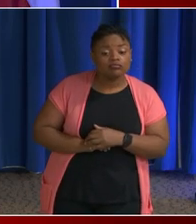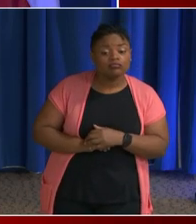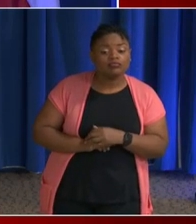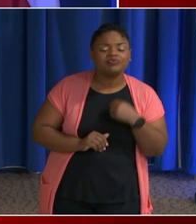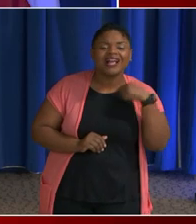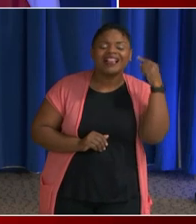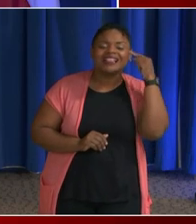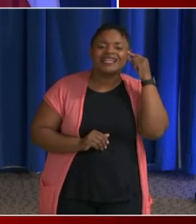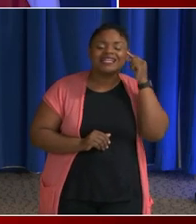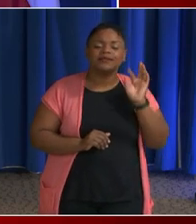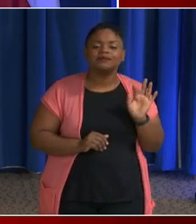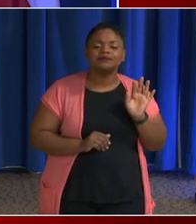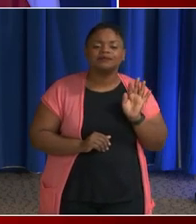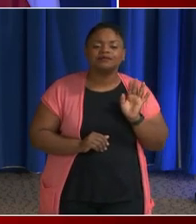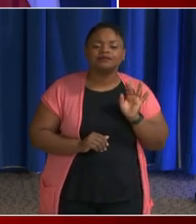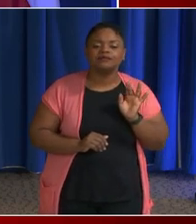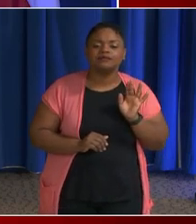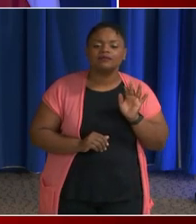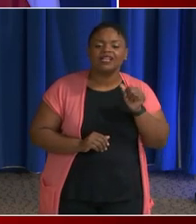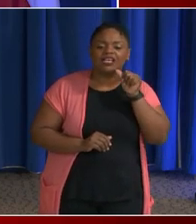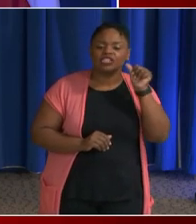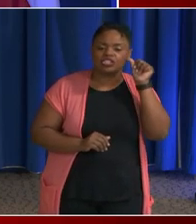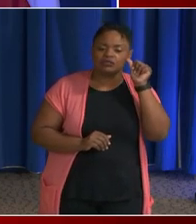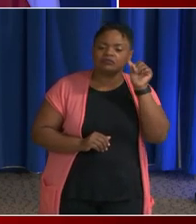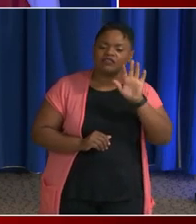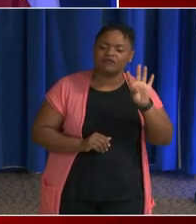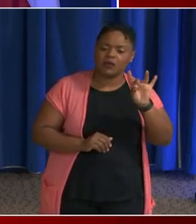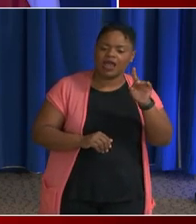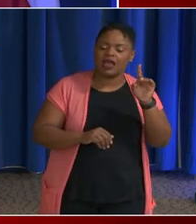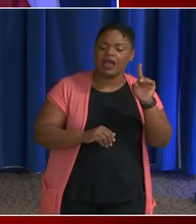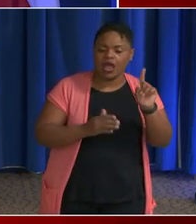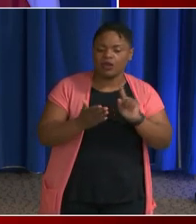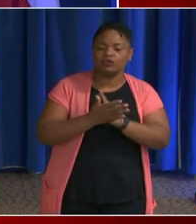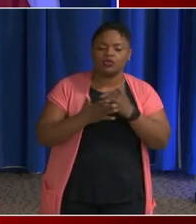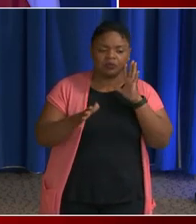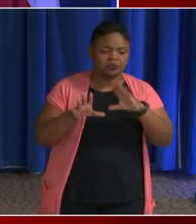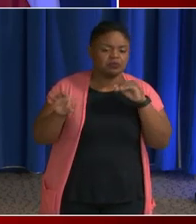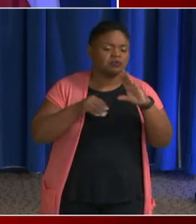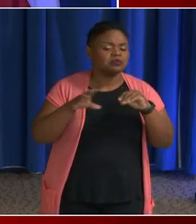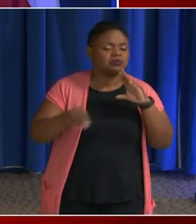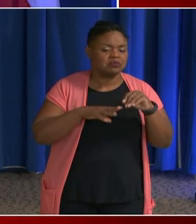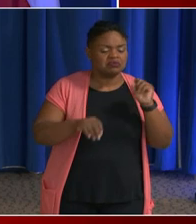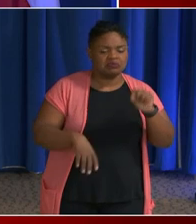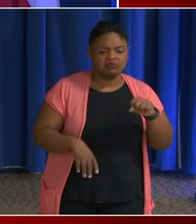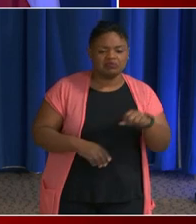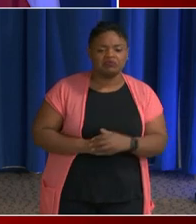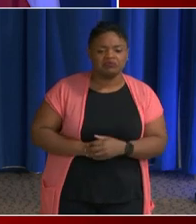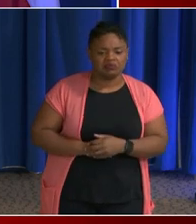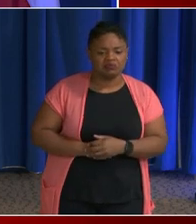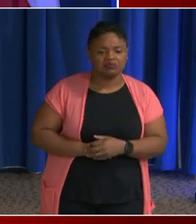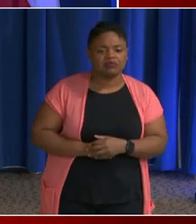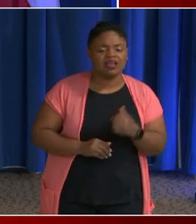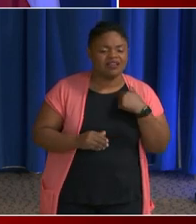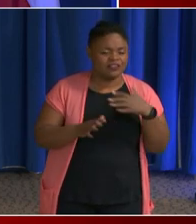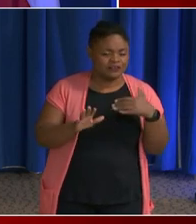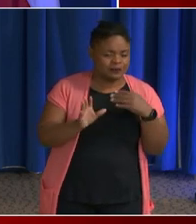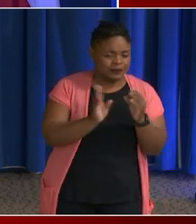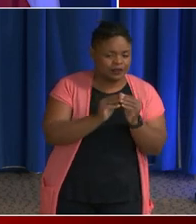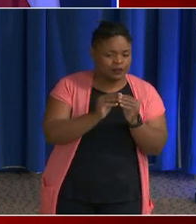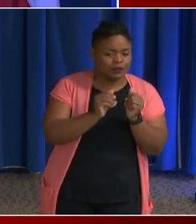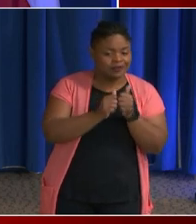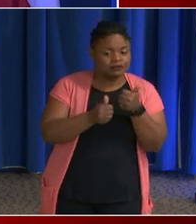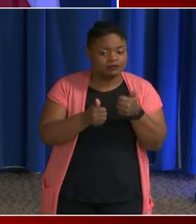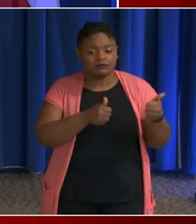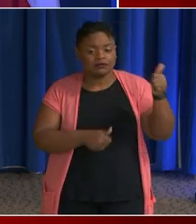from yesterday. I had another meeting with General Walker over the weekend, I believe